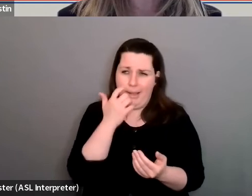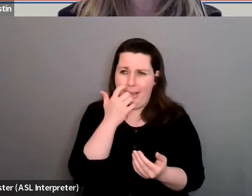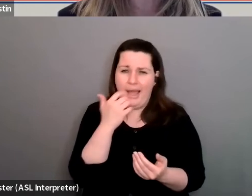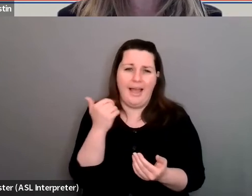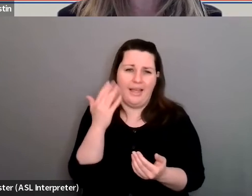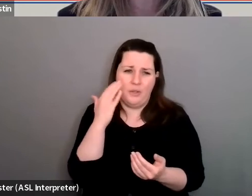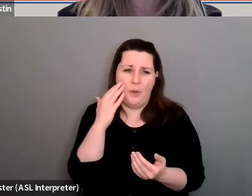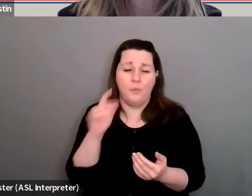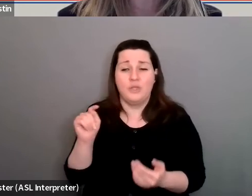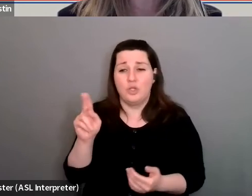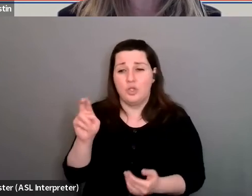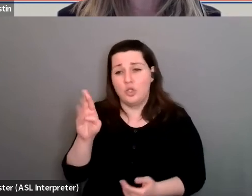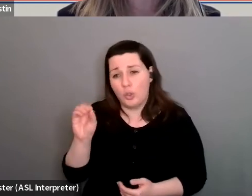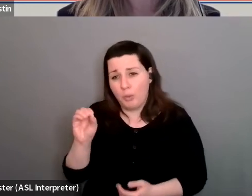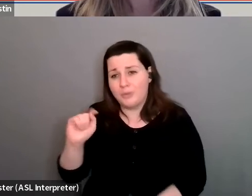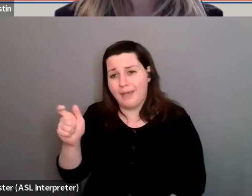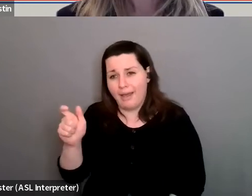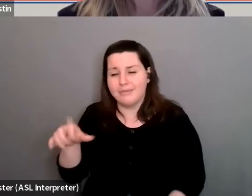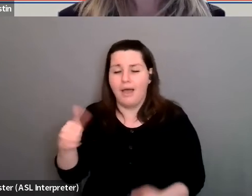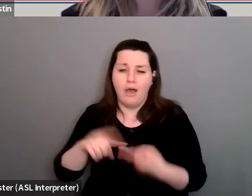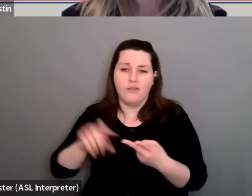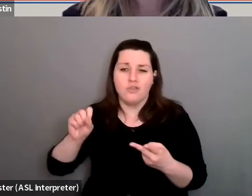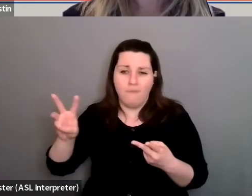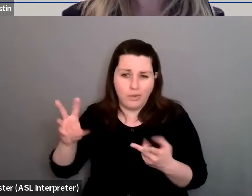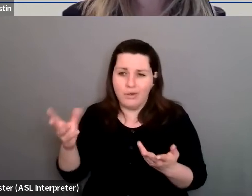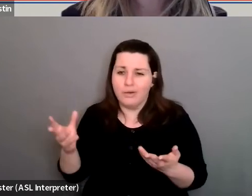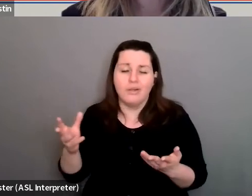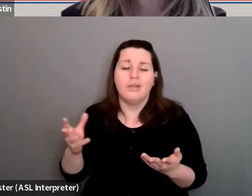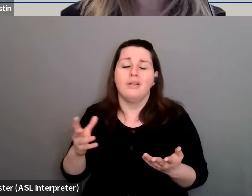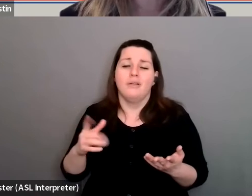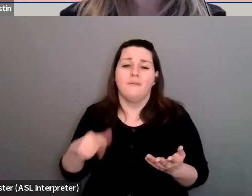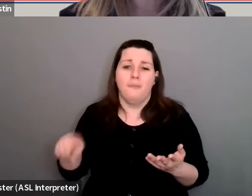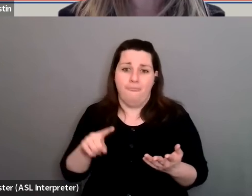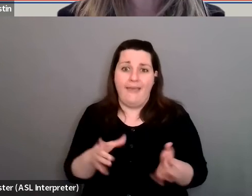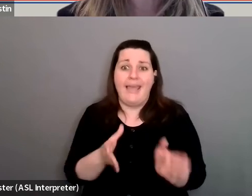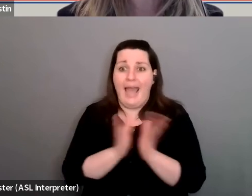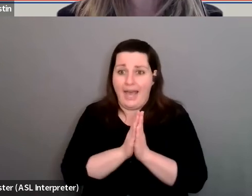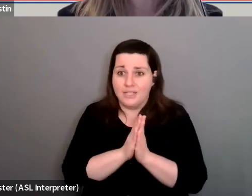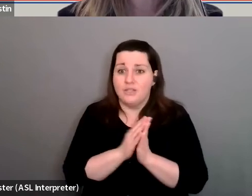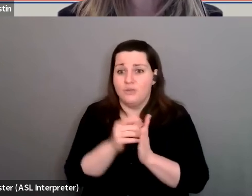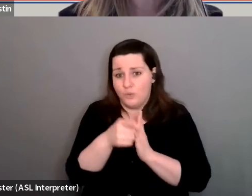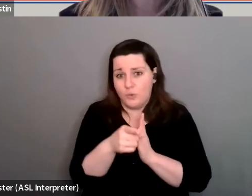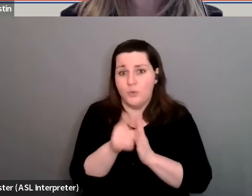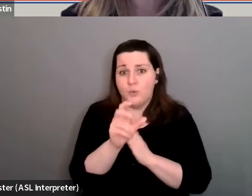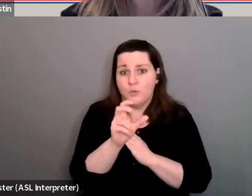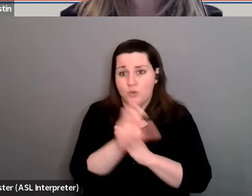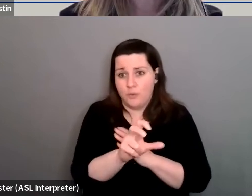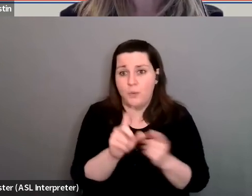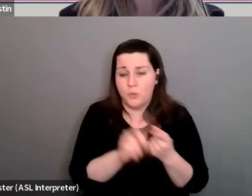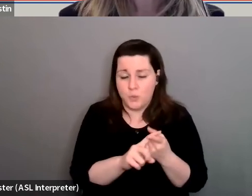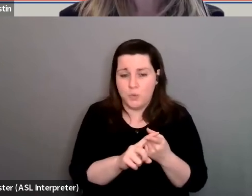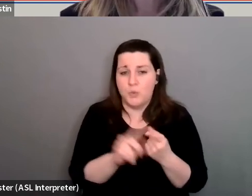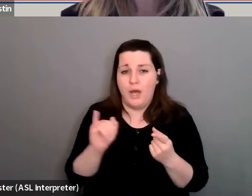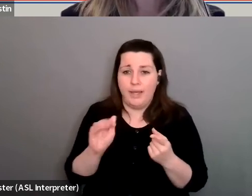with TurboTax and some of those other softwares, they actually specifically ask if you made a contribution to an IAble